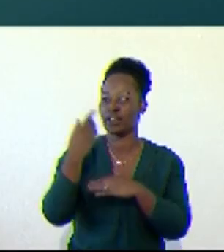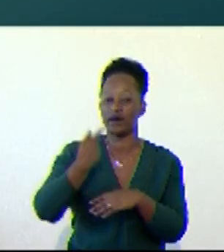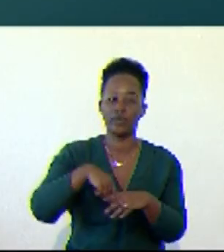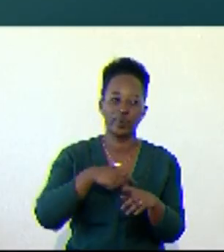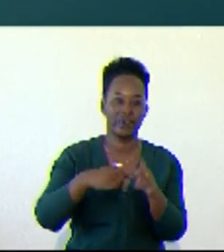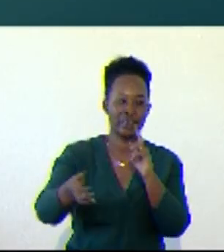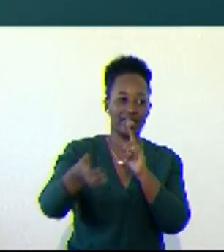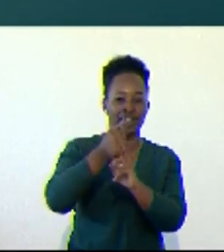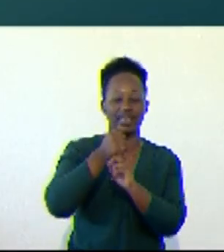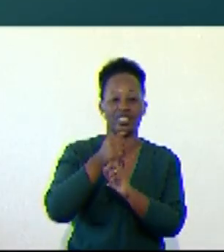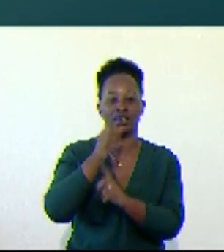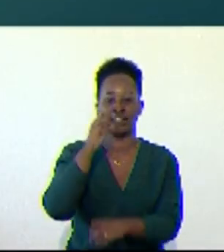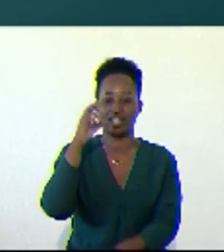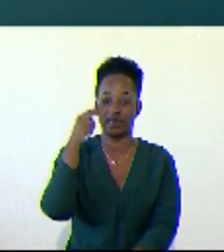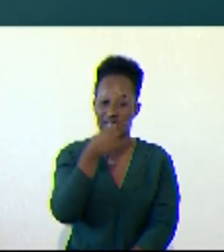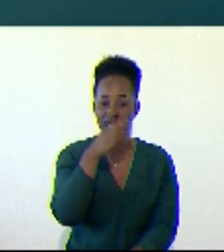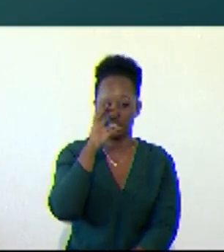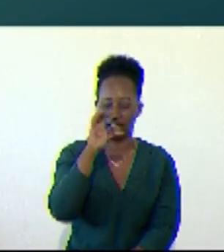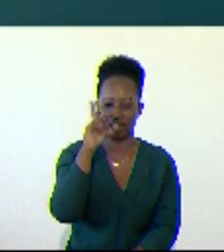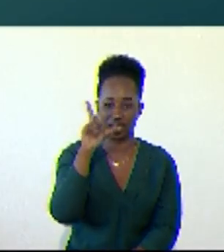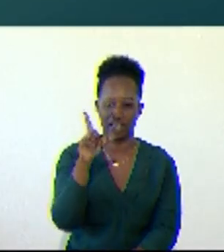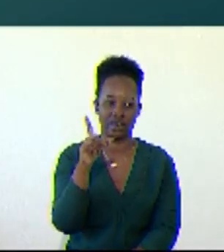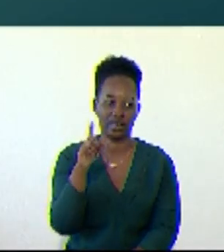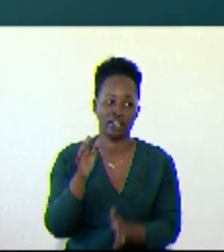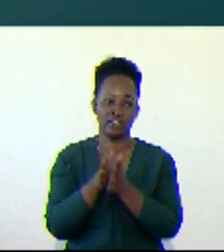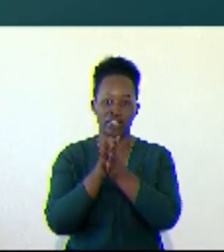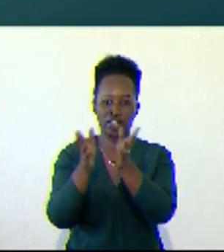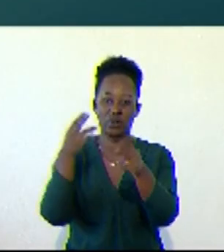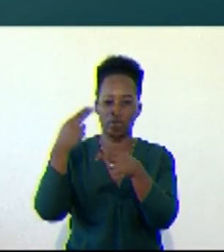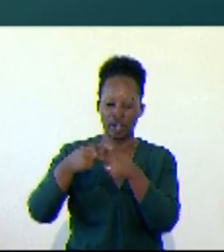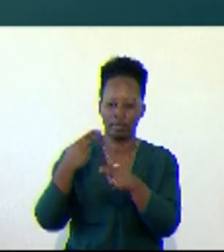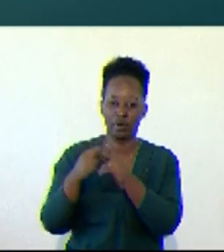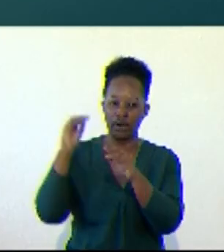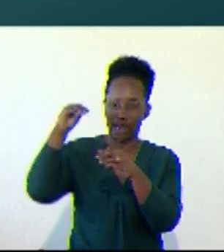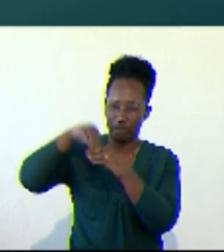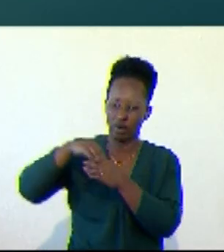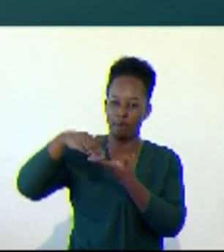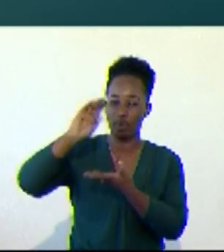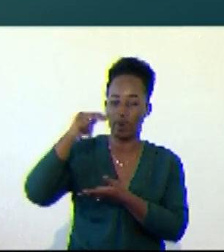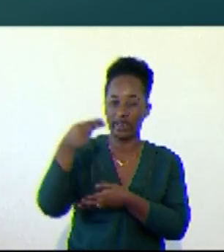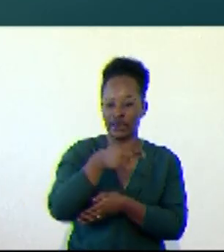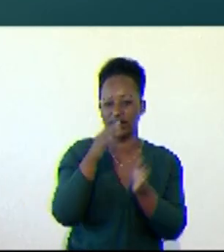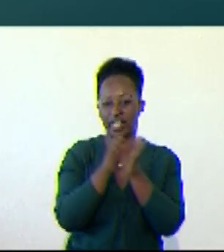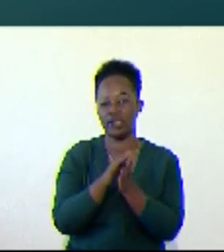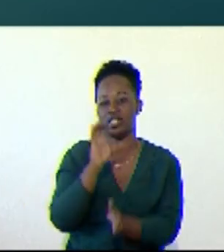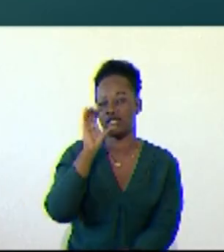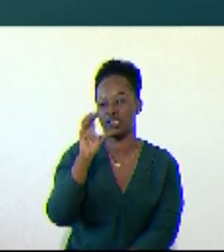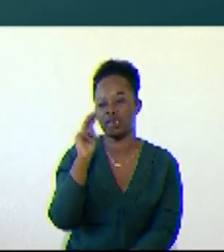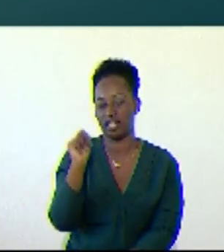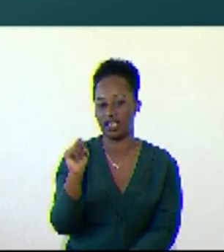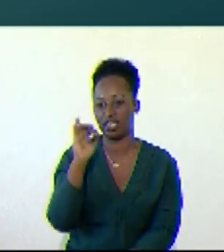a cyanohydrin. The general name of these compounds containing OH and the cyanide ion is